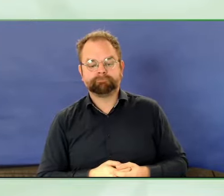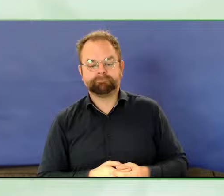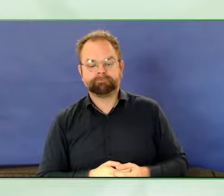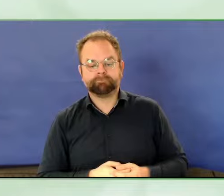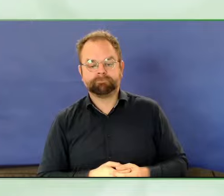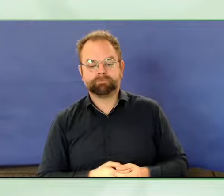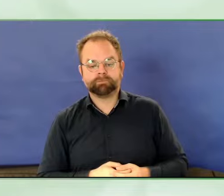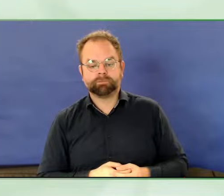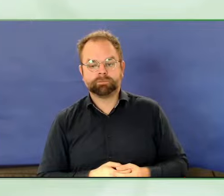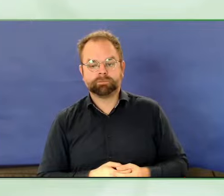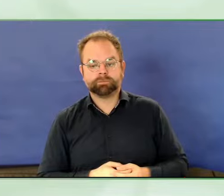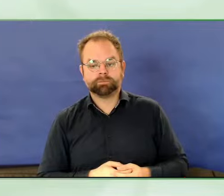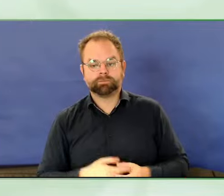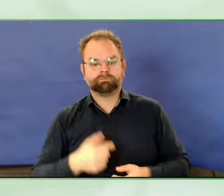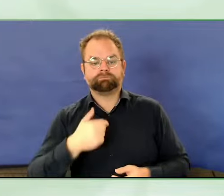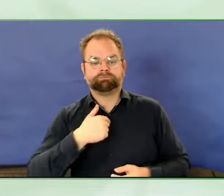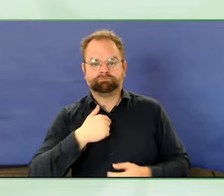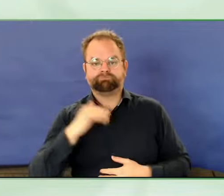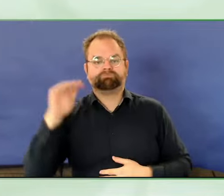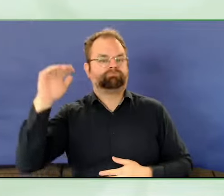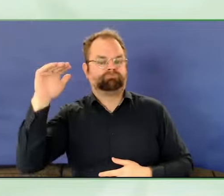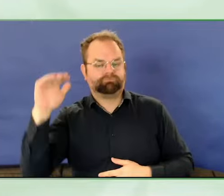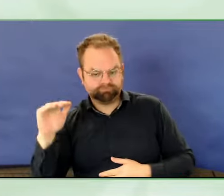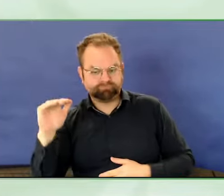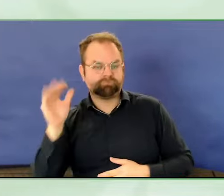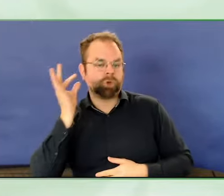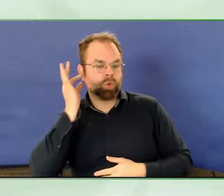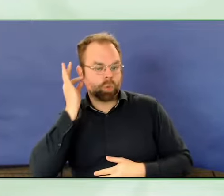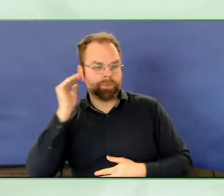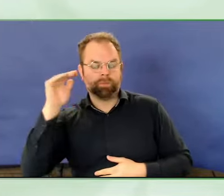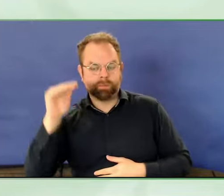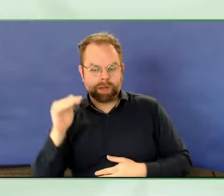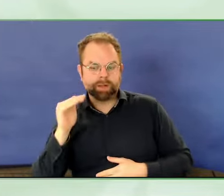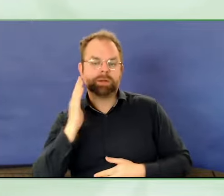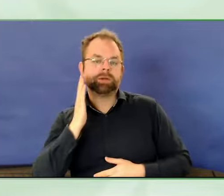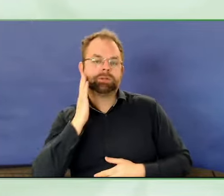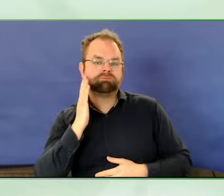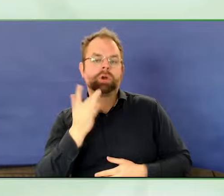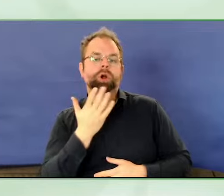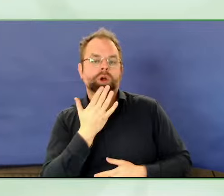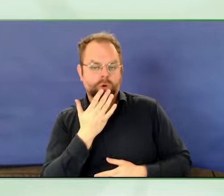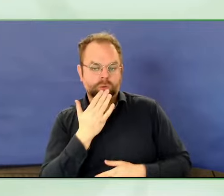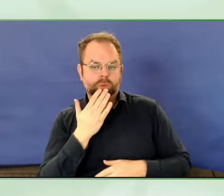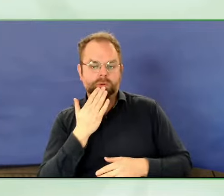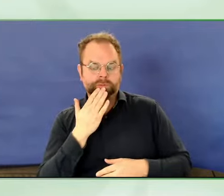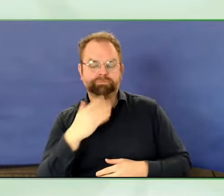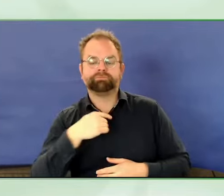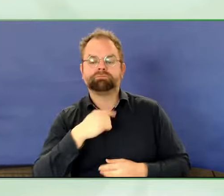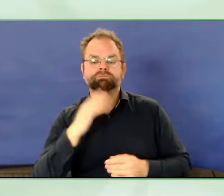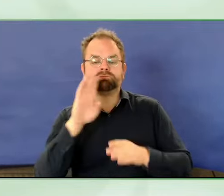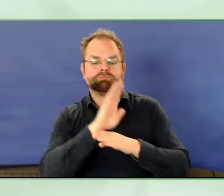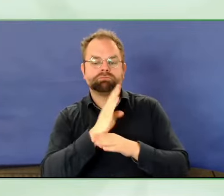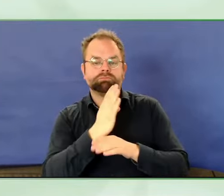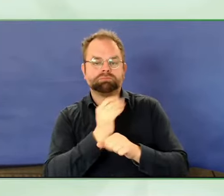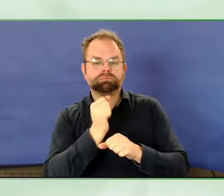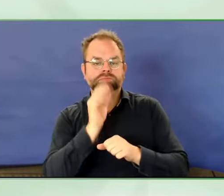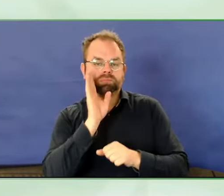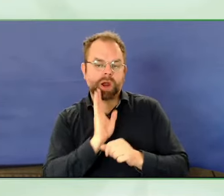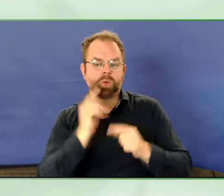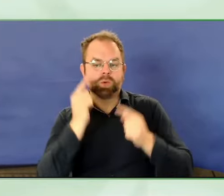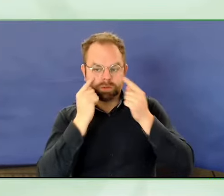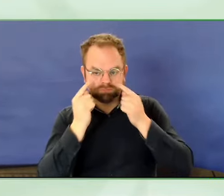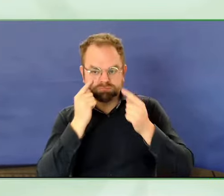And you, Sema? Hello, I am Sema. I am a person of color and I have dark